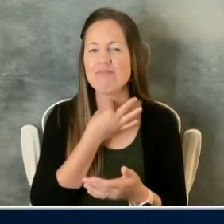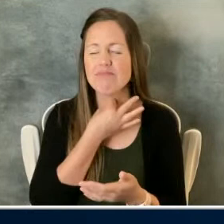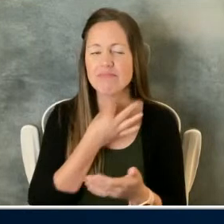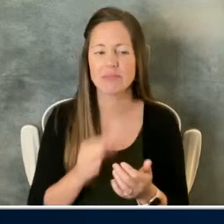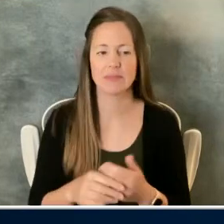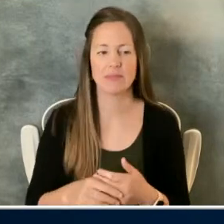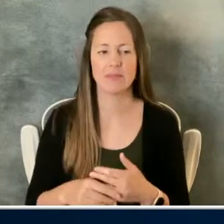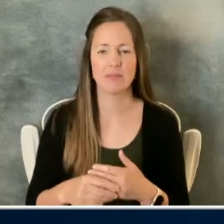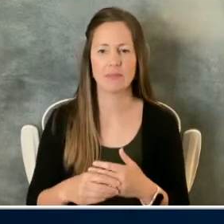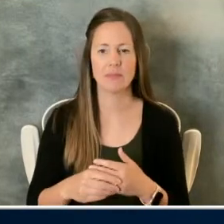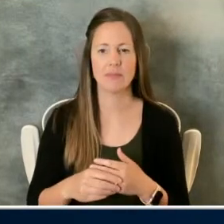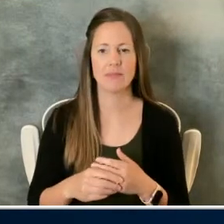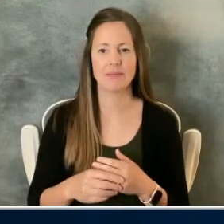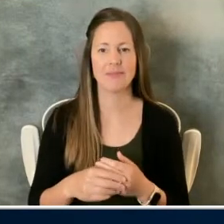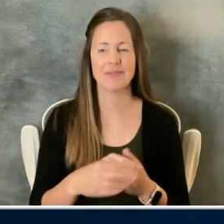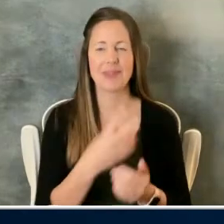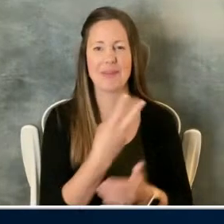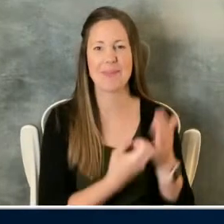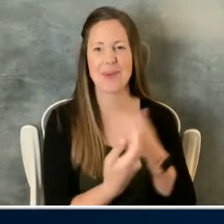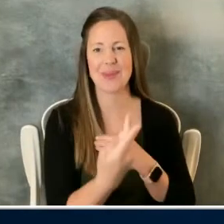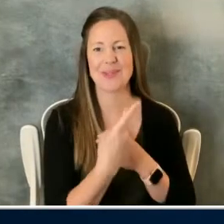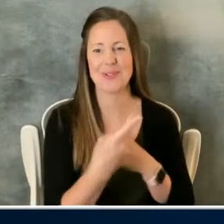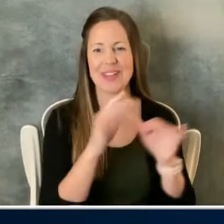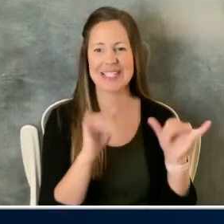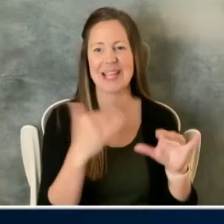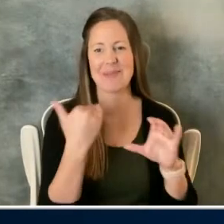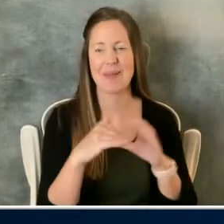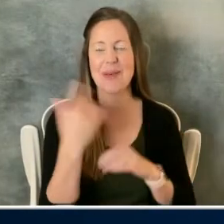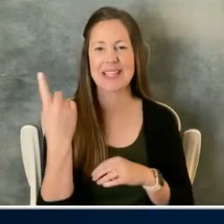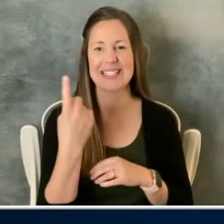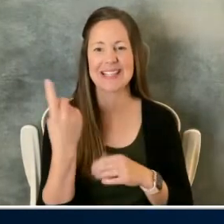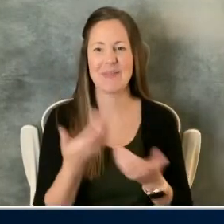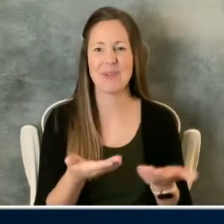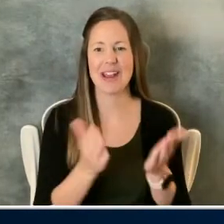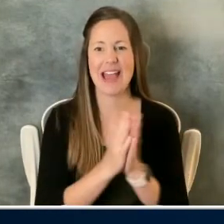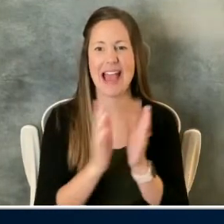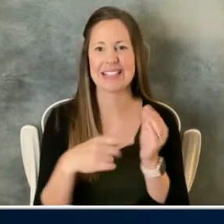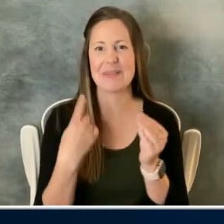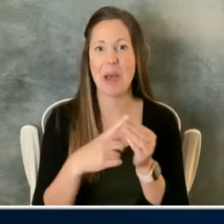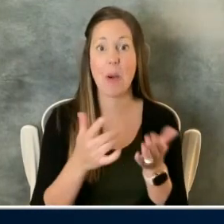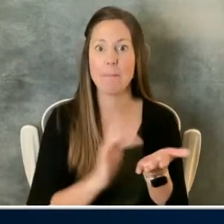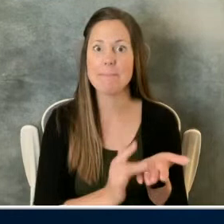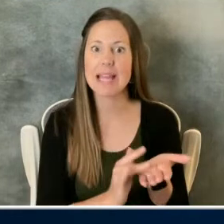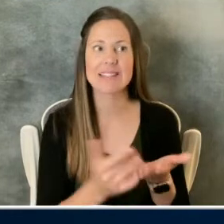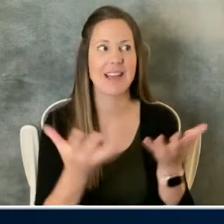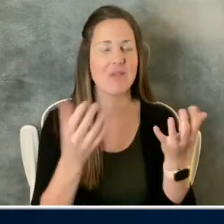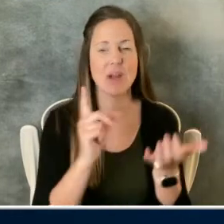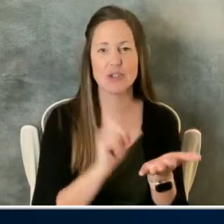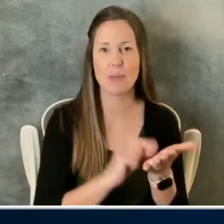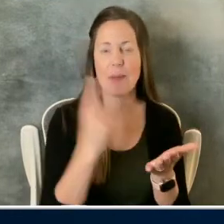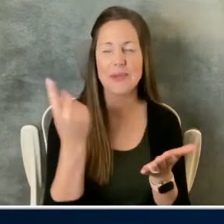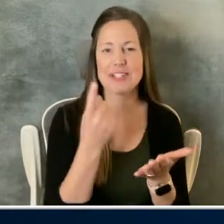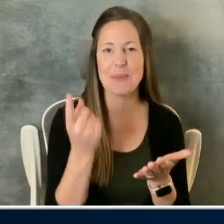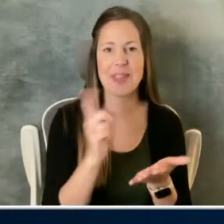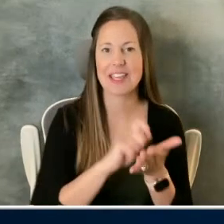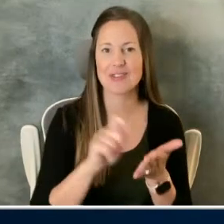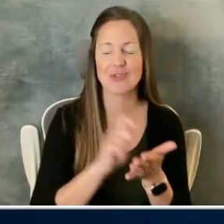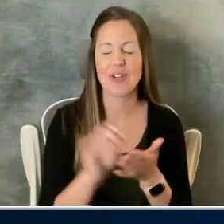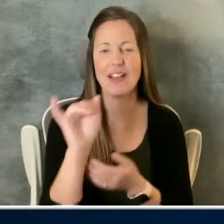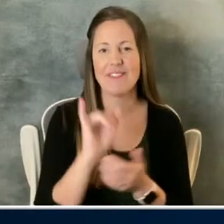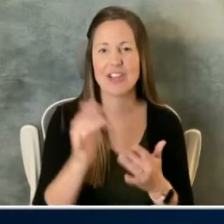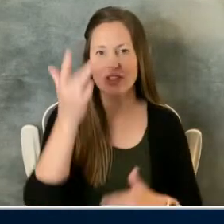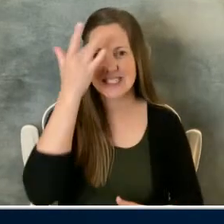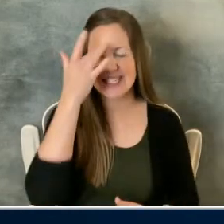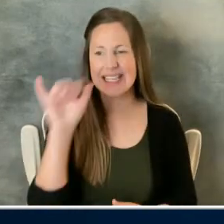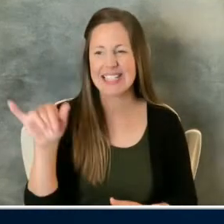inbox yesterday. Some guy was out there trying to say, hey, acyclovir is going to solve it, and he was going to publish something in the Journal of Infectious Diseases. You're sitting thinking, I think we've tried acyclovir already.